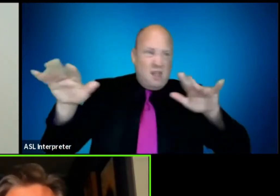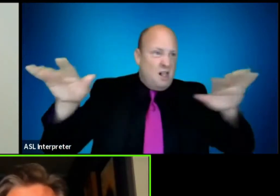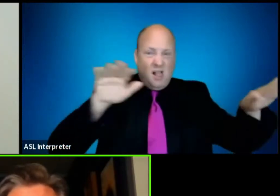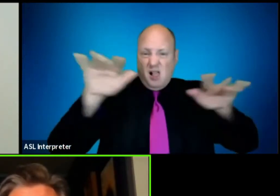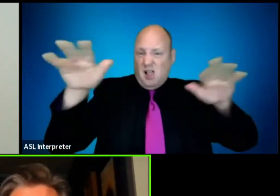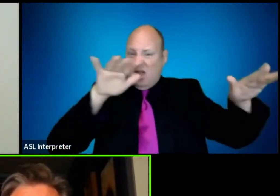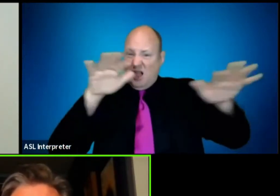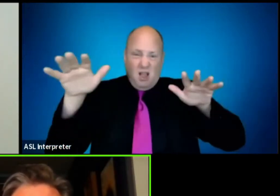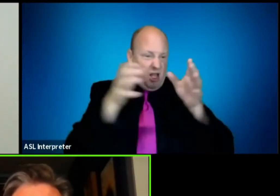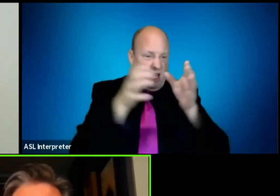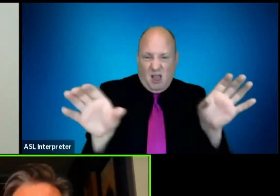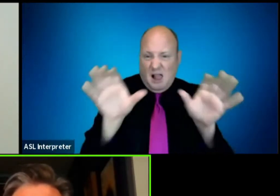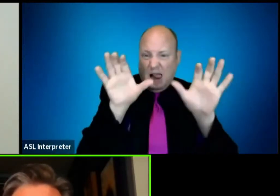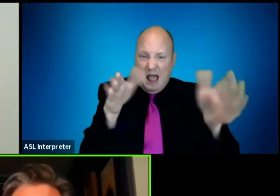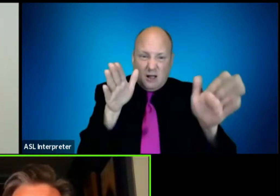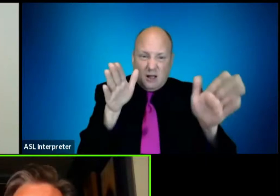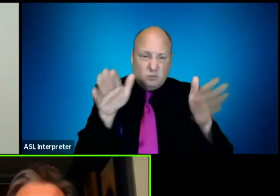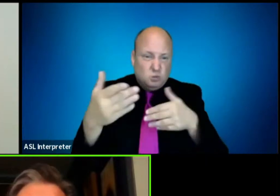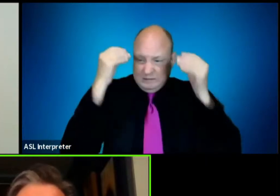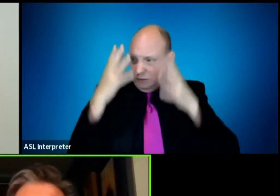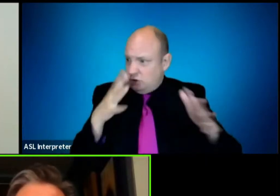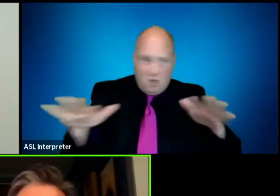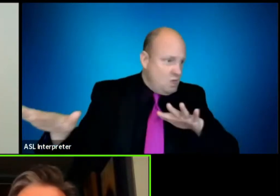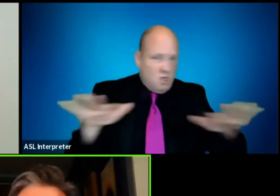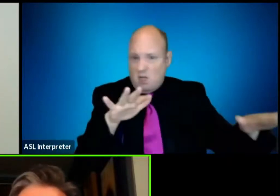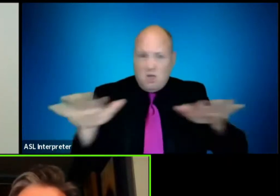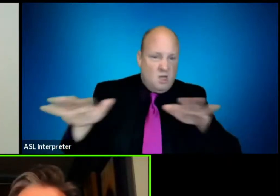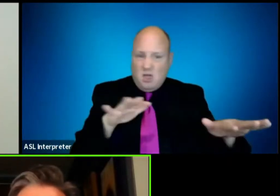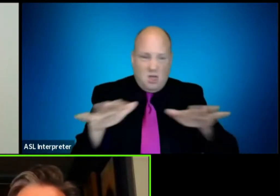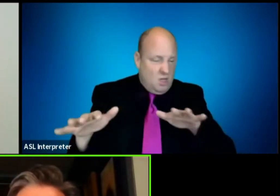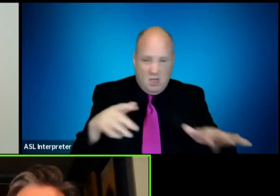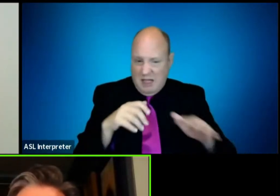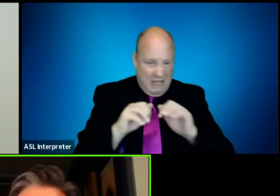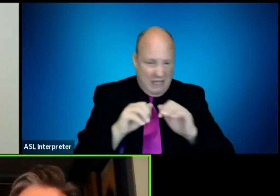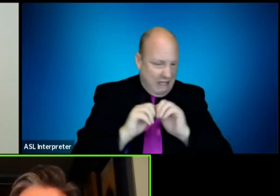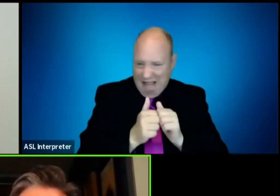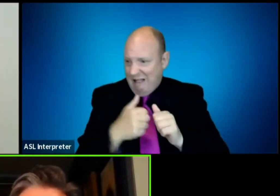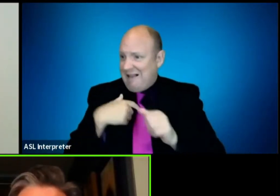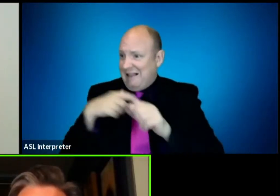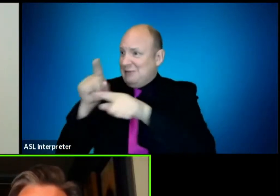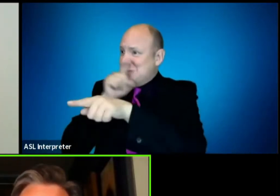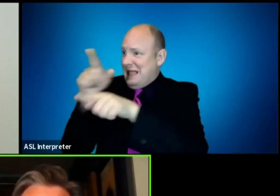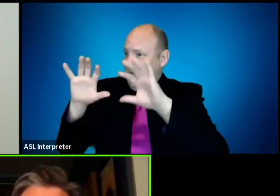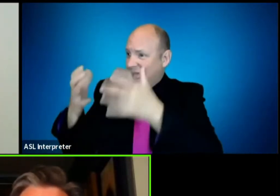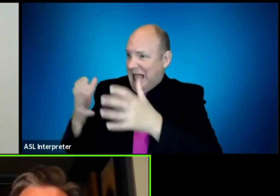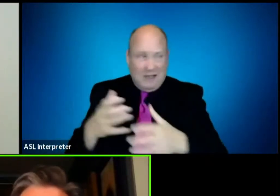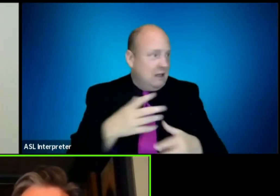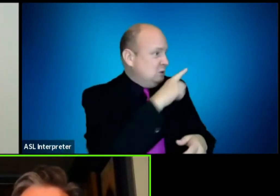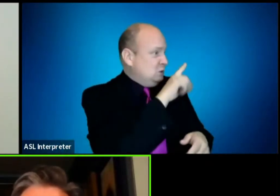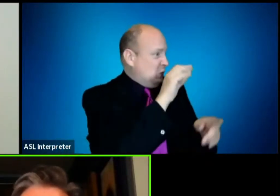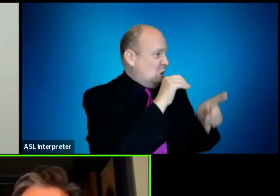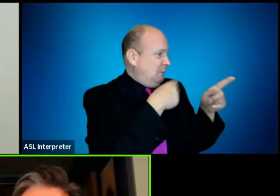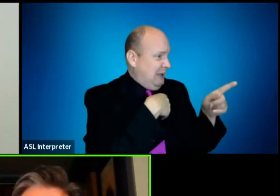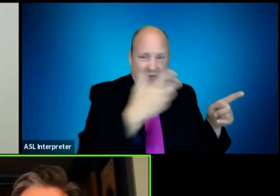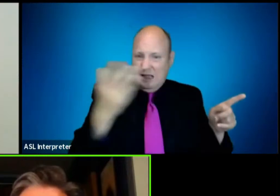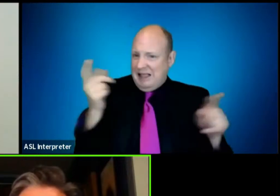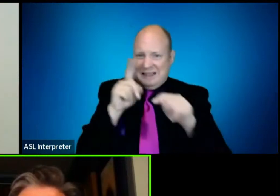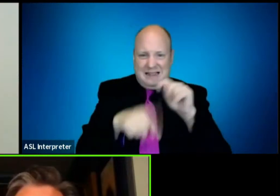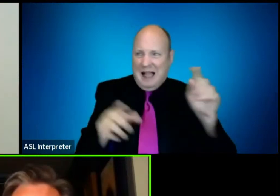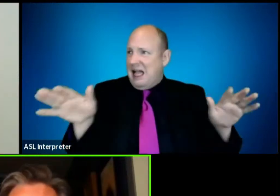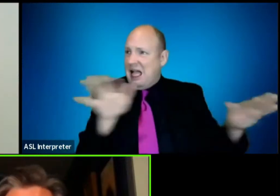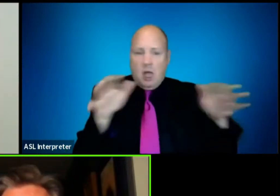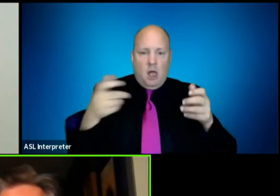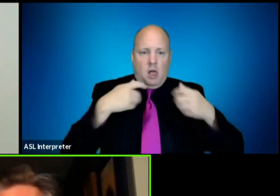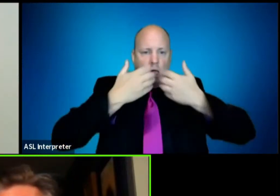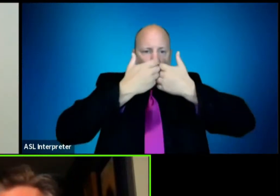they may move to remote learning for all. So multiple decisions go into a school making that decision, some of them in consultation with public